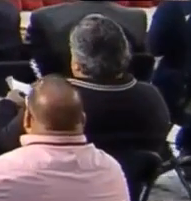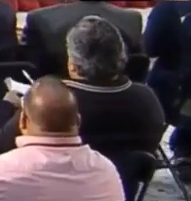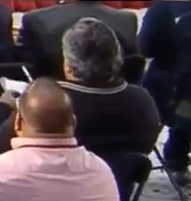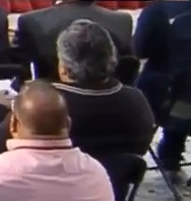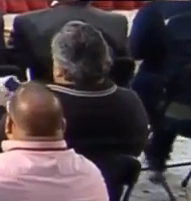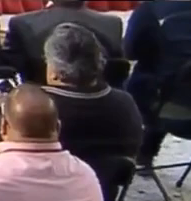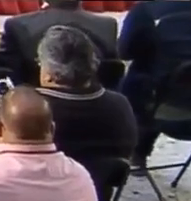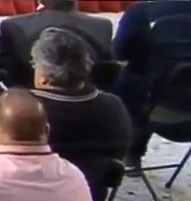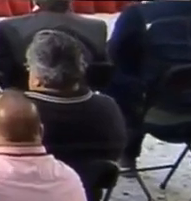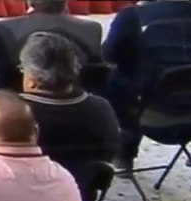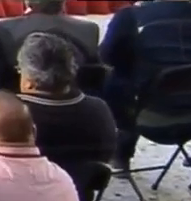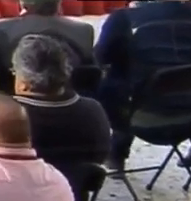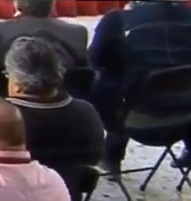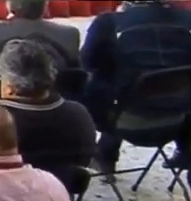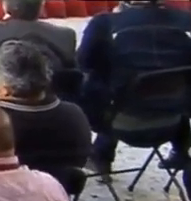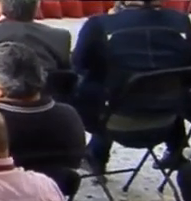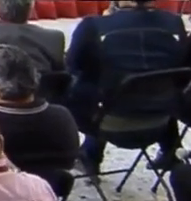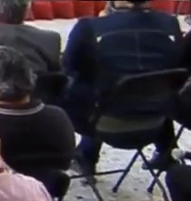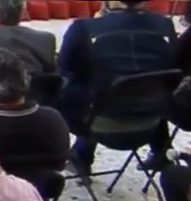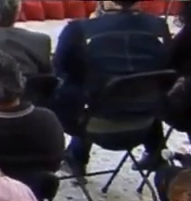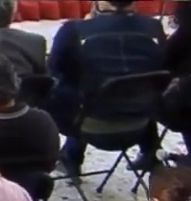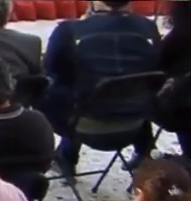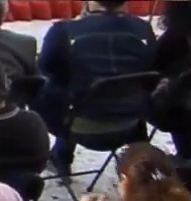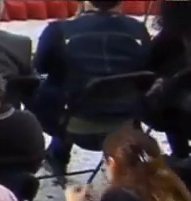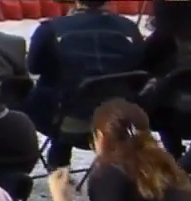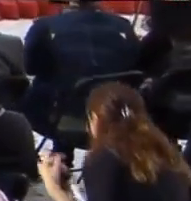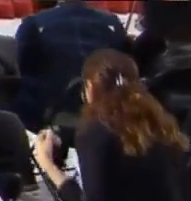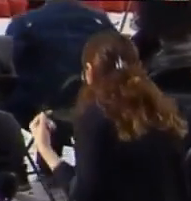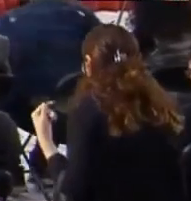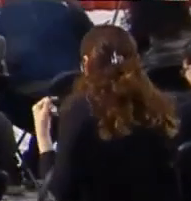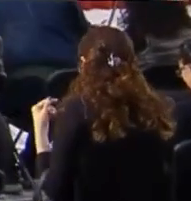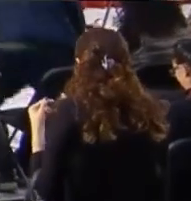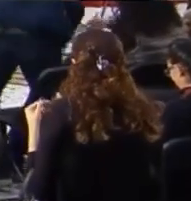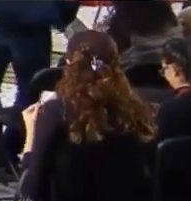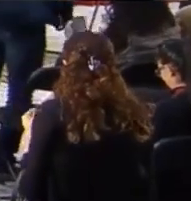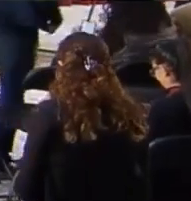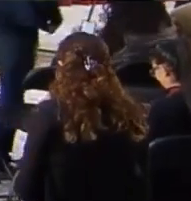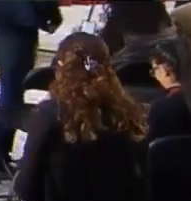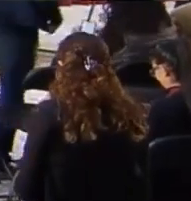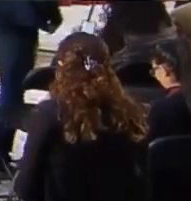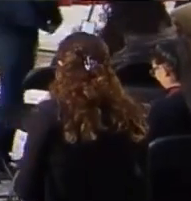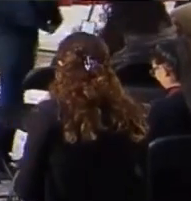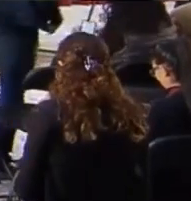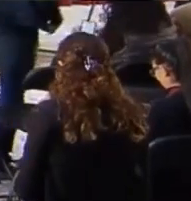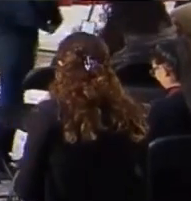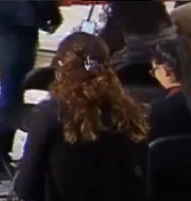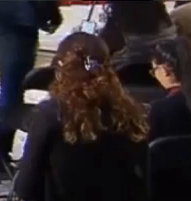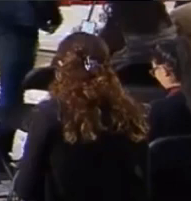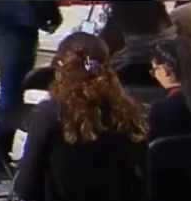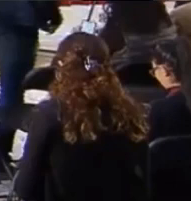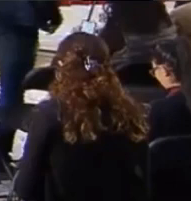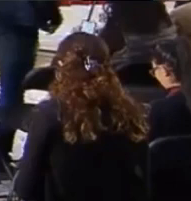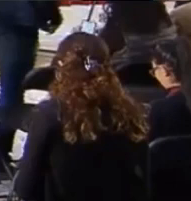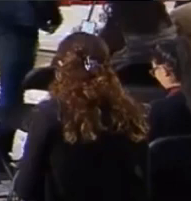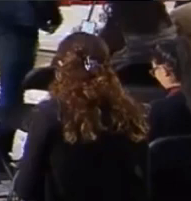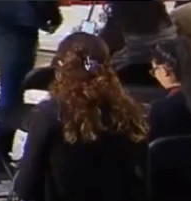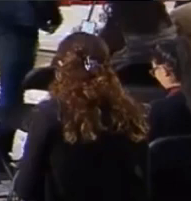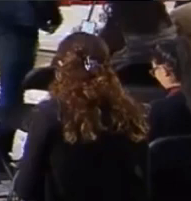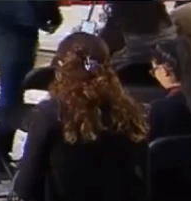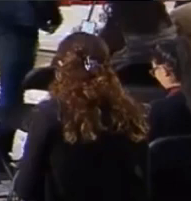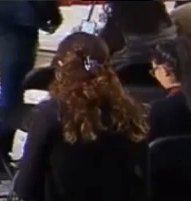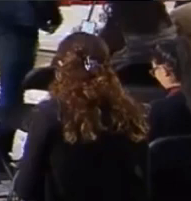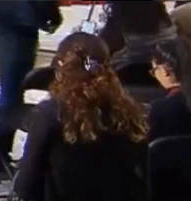That was impressive. I am impressed with this guy. I don't know what to